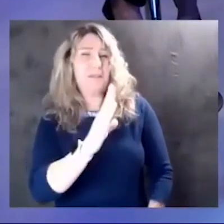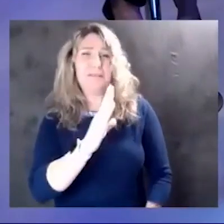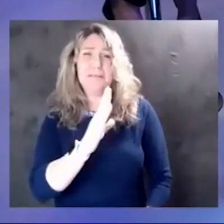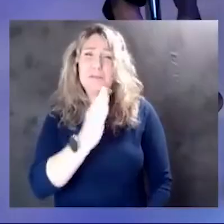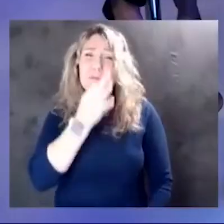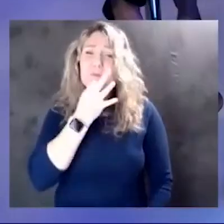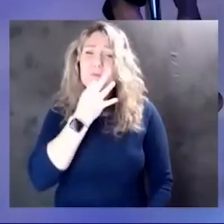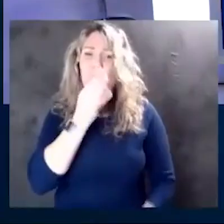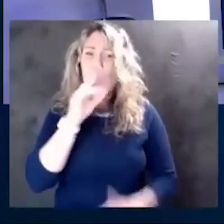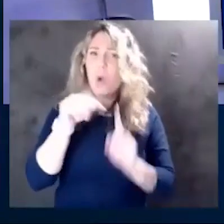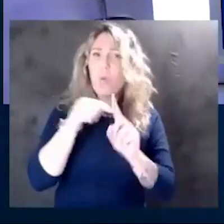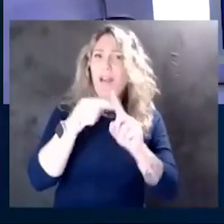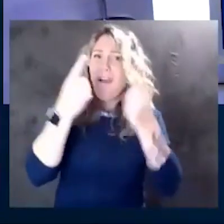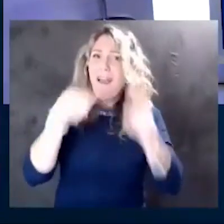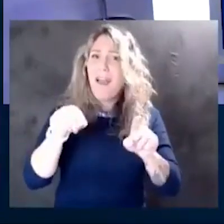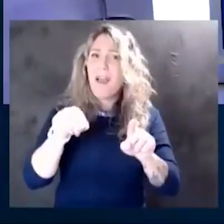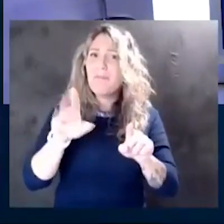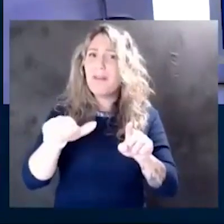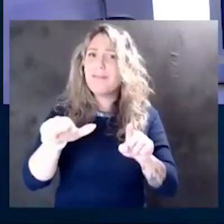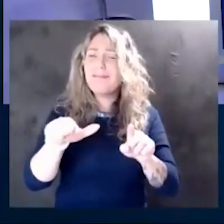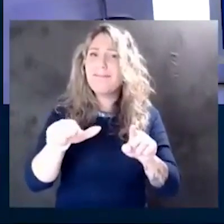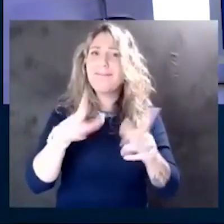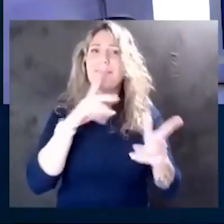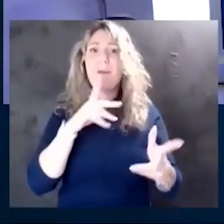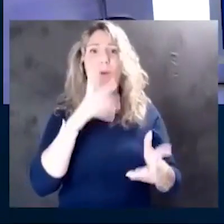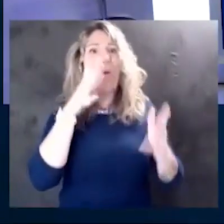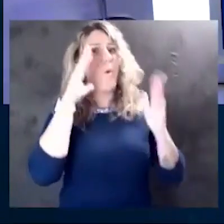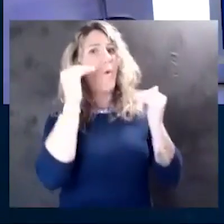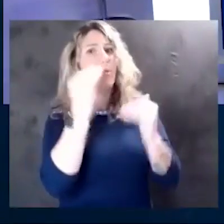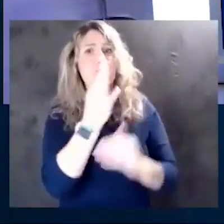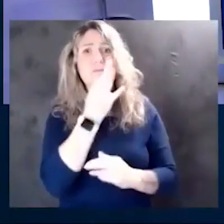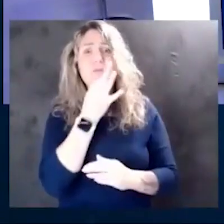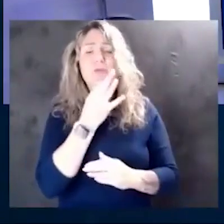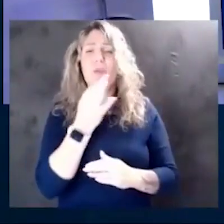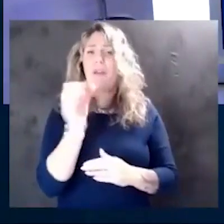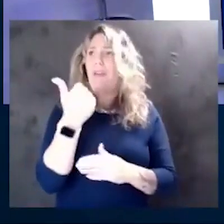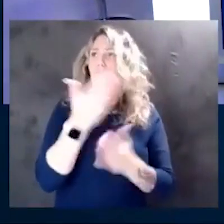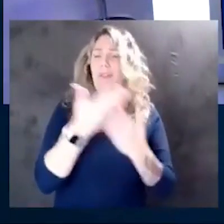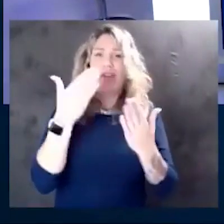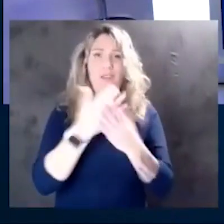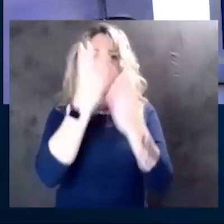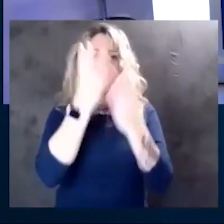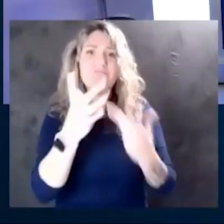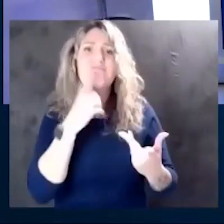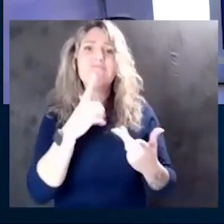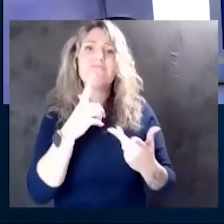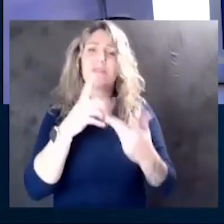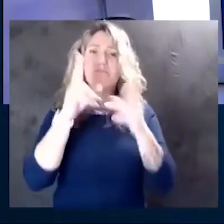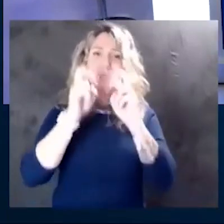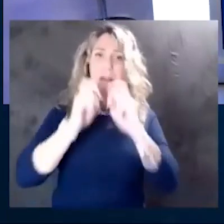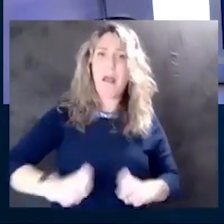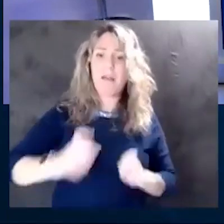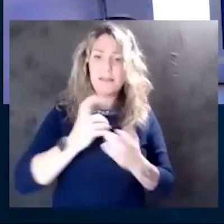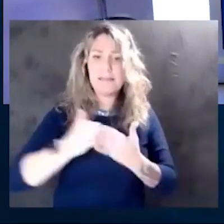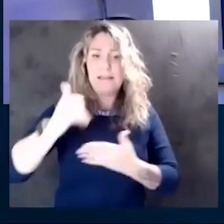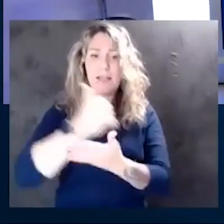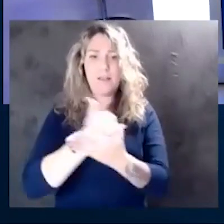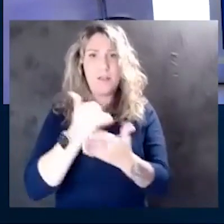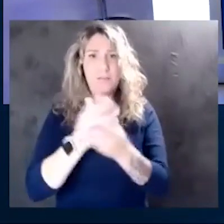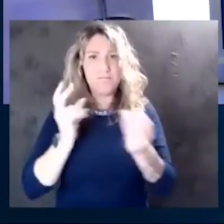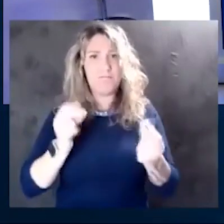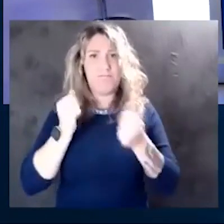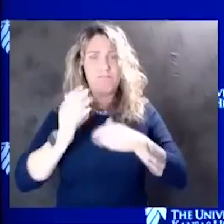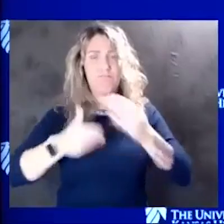Hawk? We hope soon. We know everything else for data analysis and collection has been expedited with